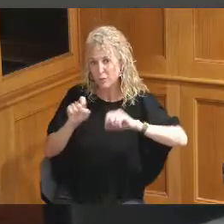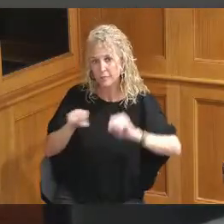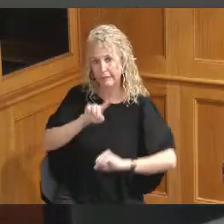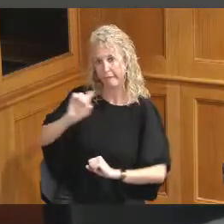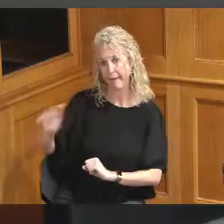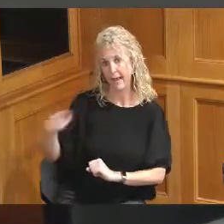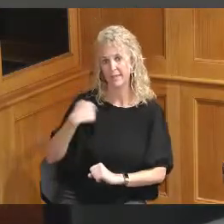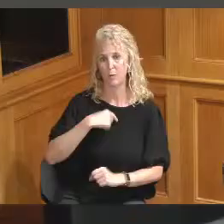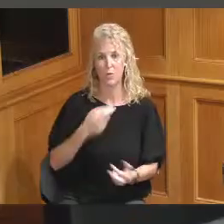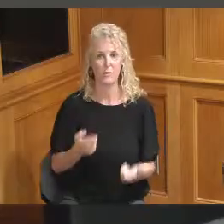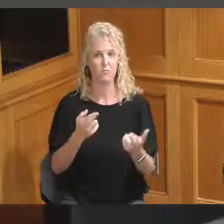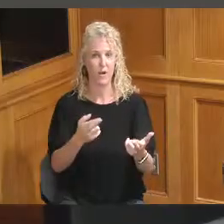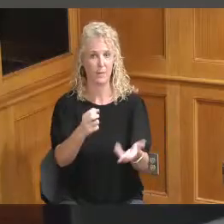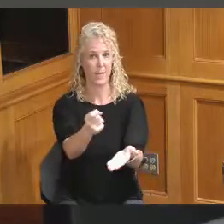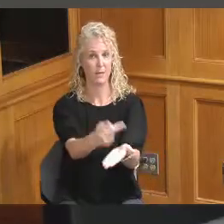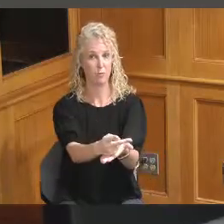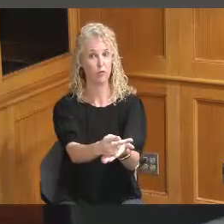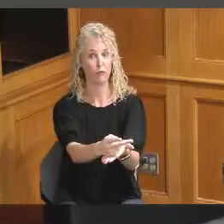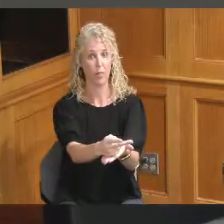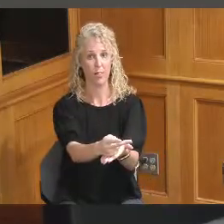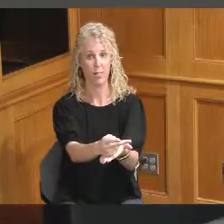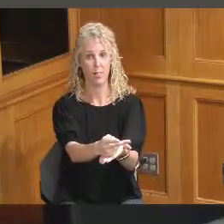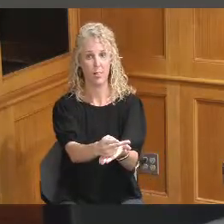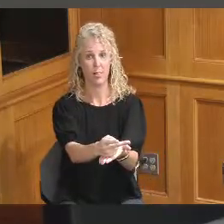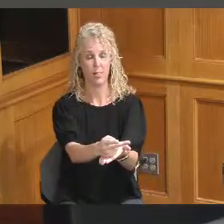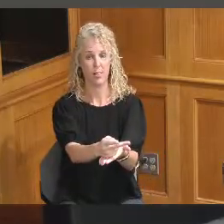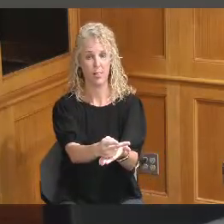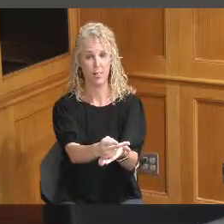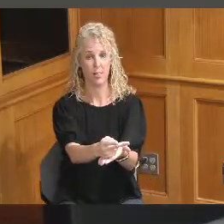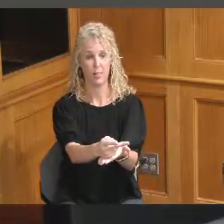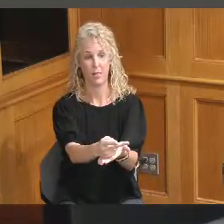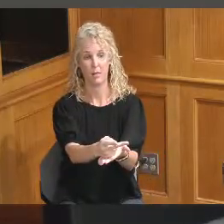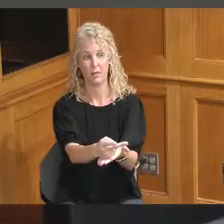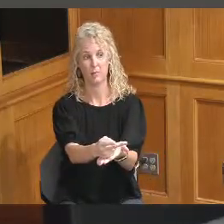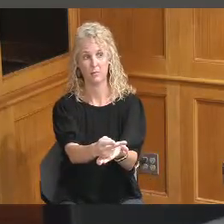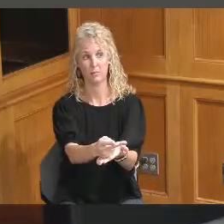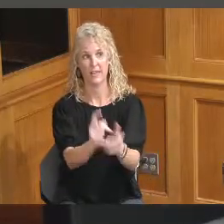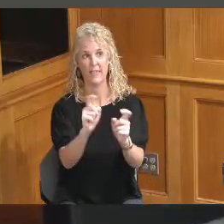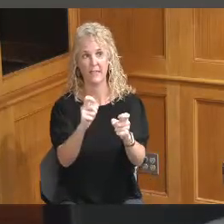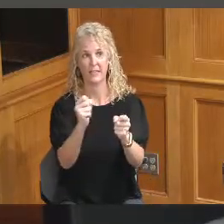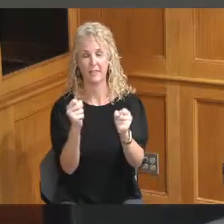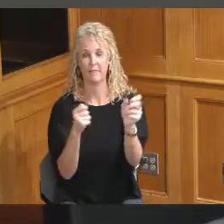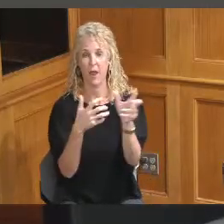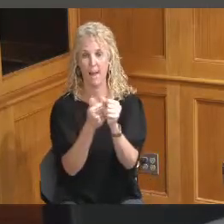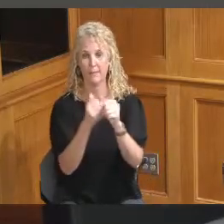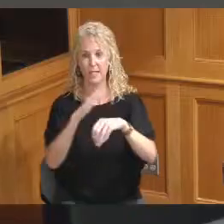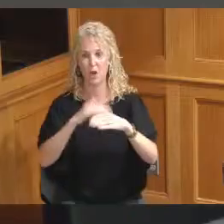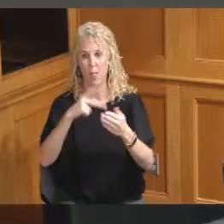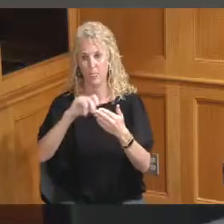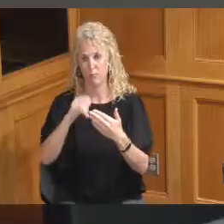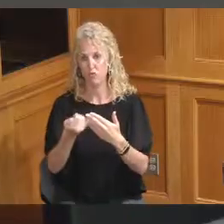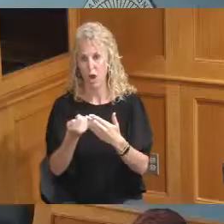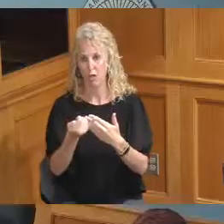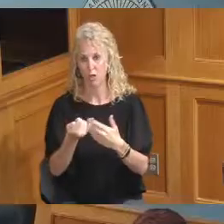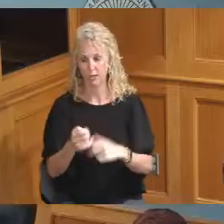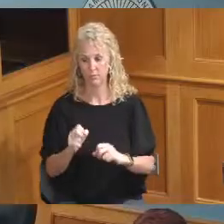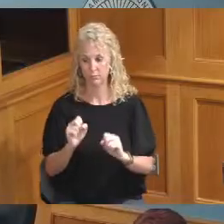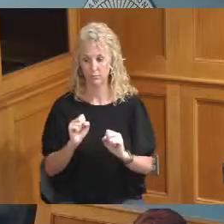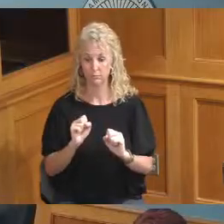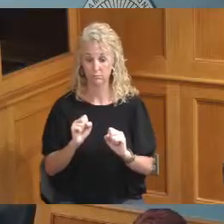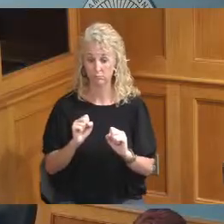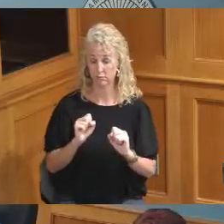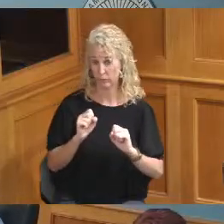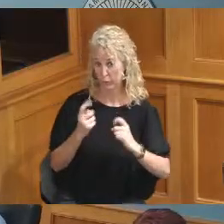I recommend approval. But if we would like an update on the project, Noah is here who can walk us through that. Thank you. Commissioners, are there